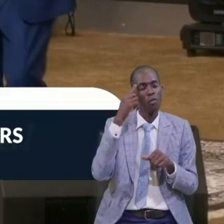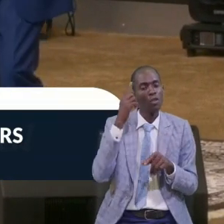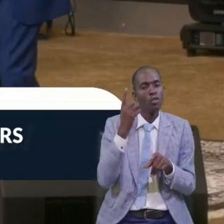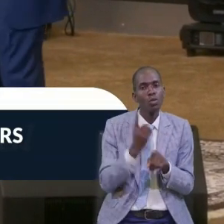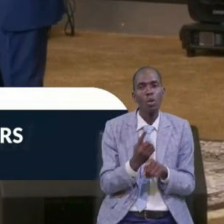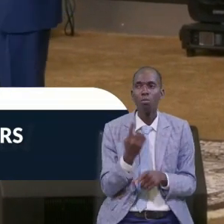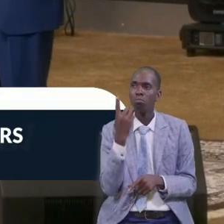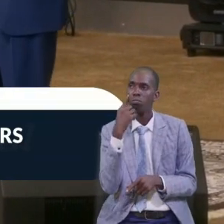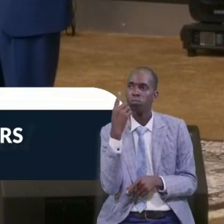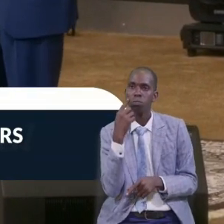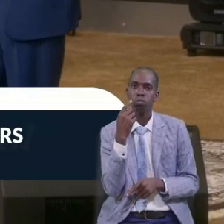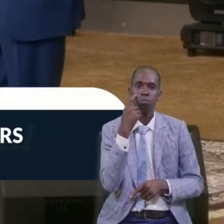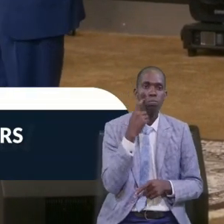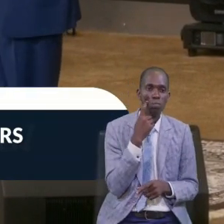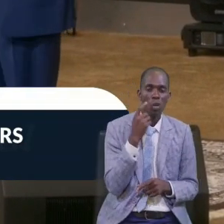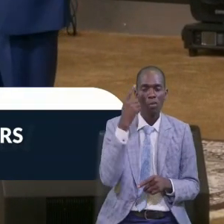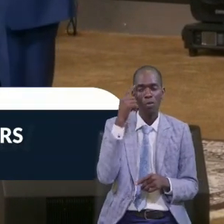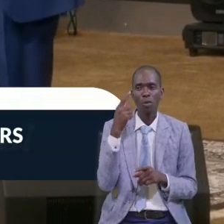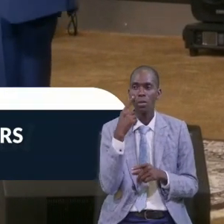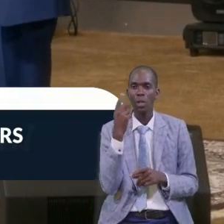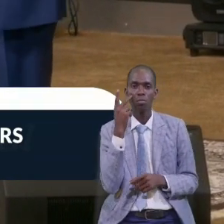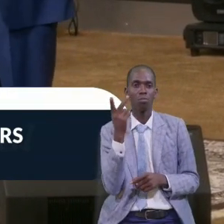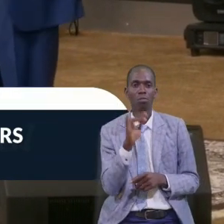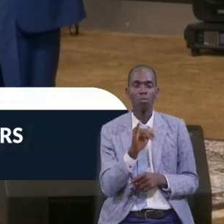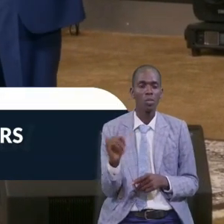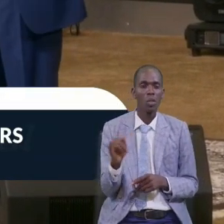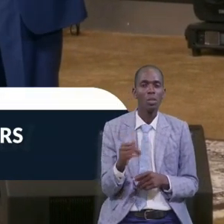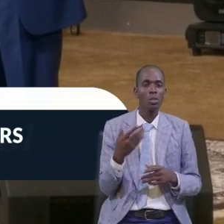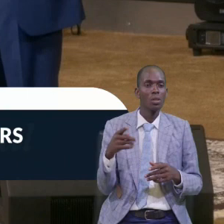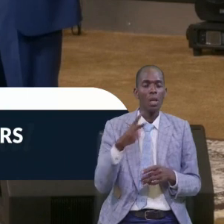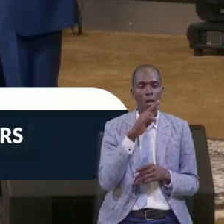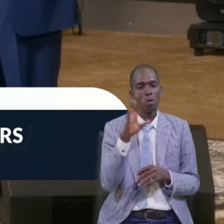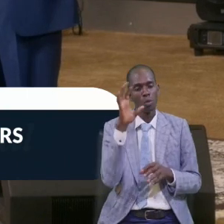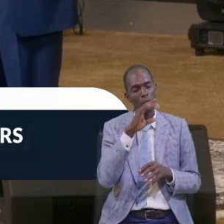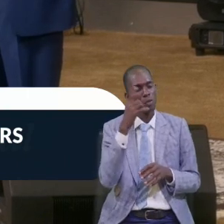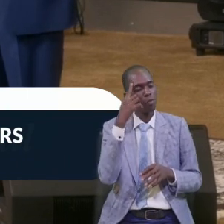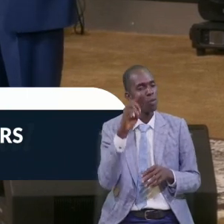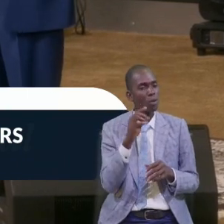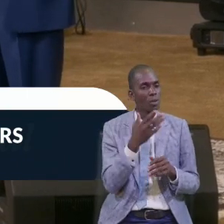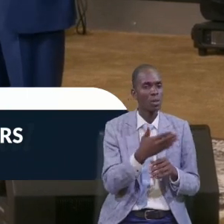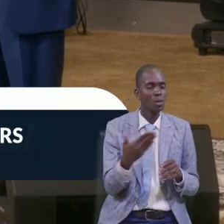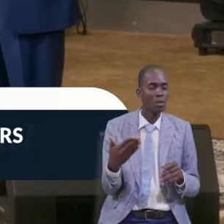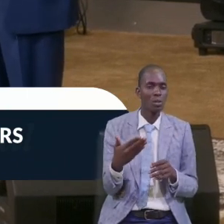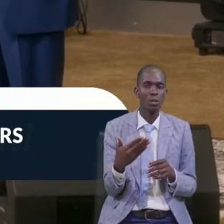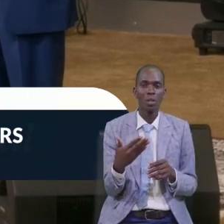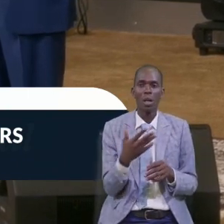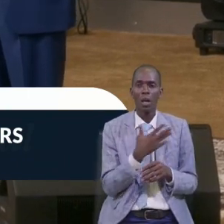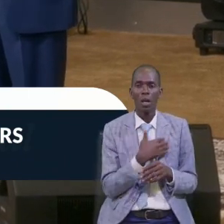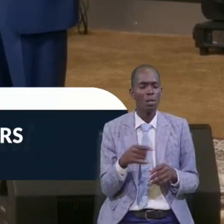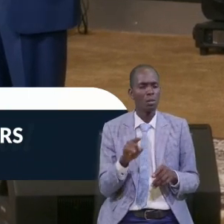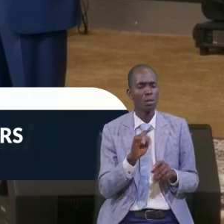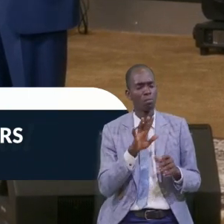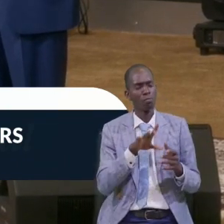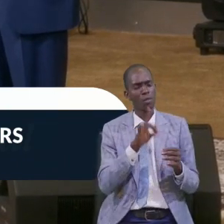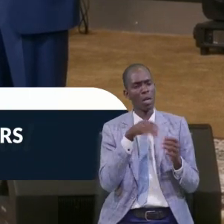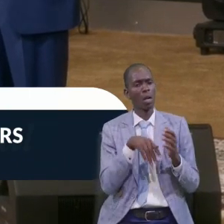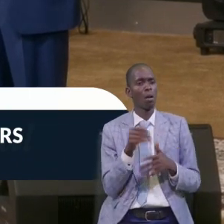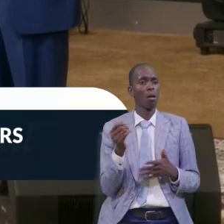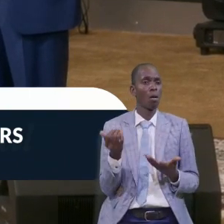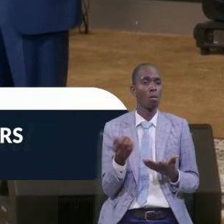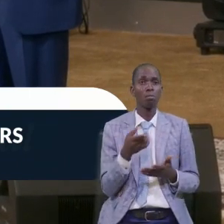for adventure. And they're looking for the greener field. They're here, they're there, they're everywhere. And they discover when they get there, it's all of